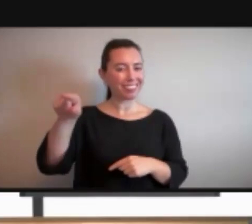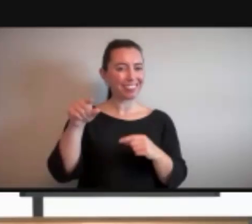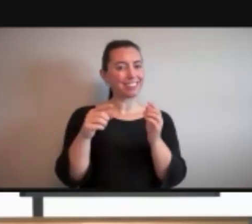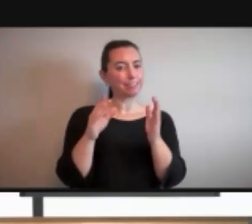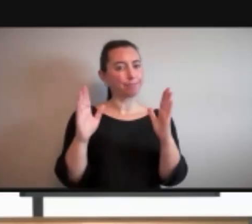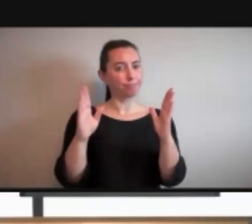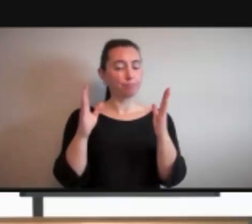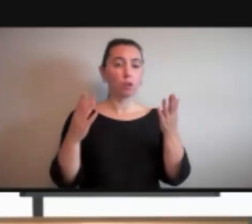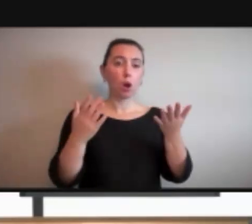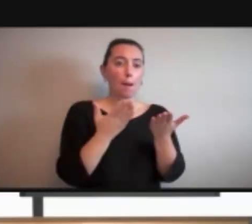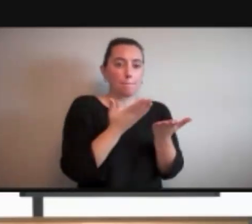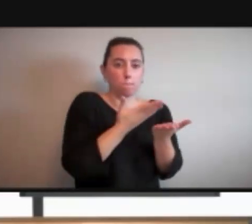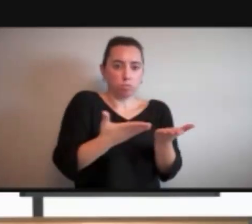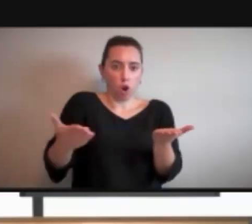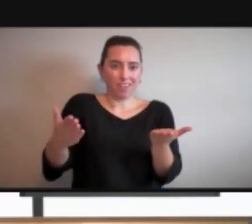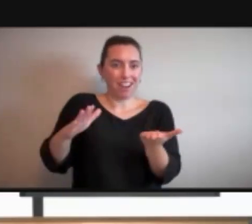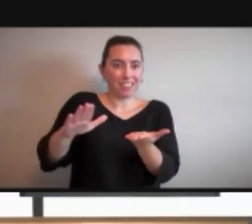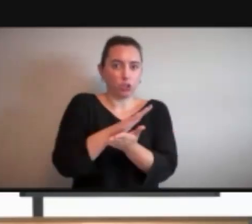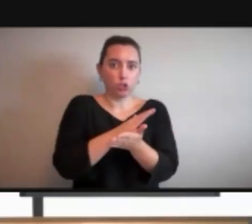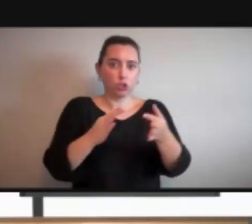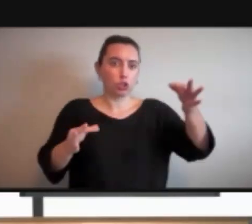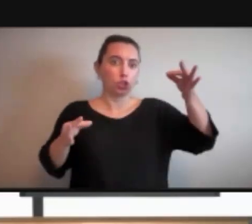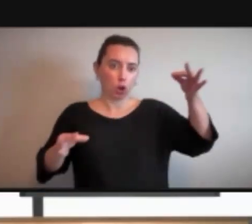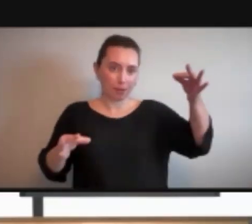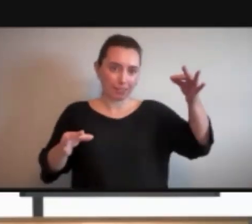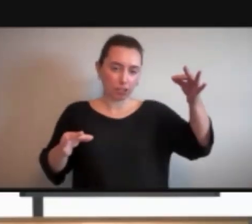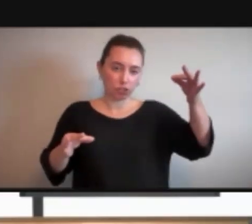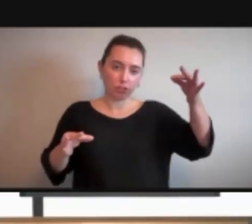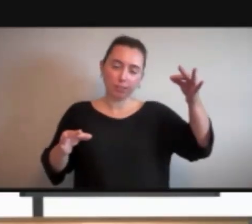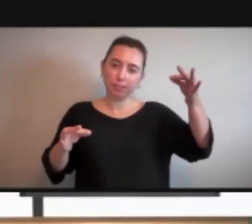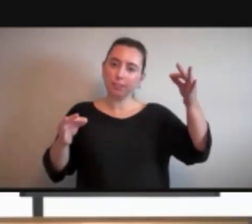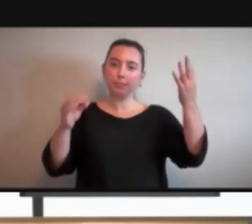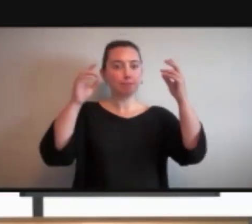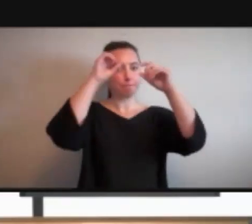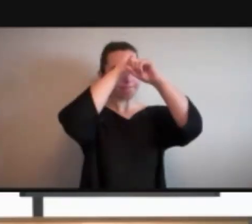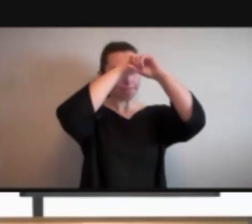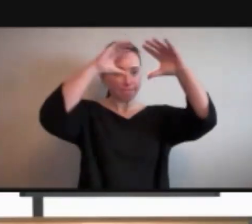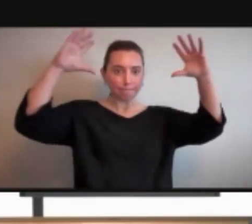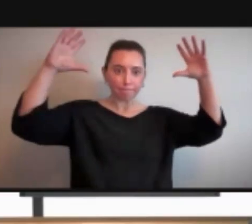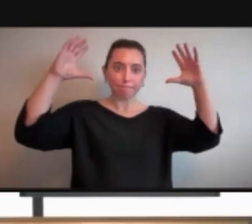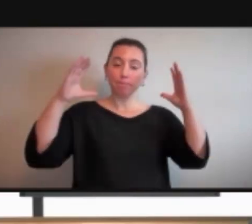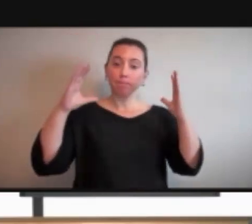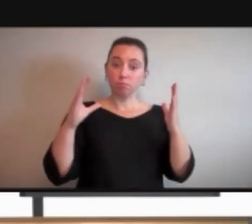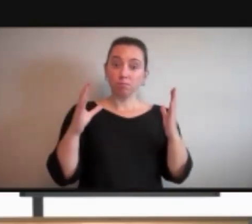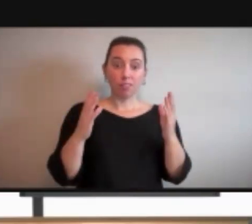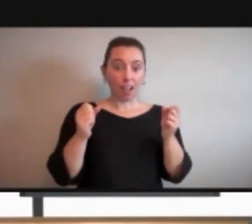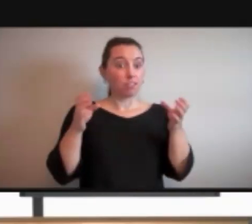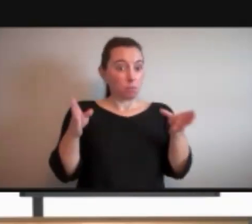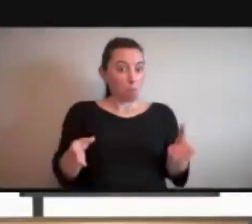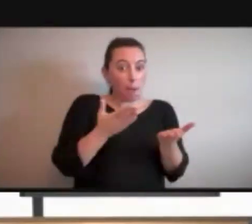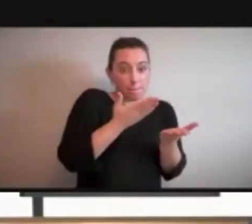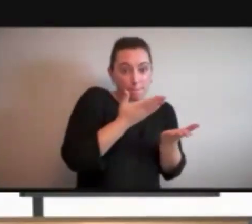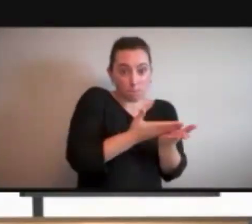a artificial pause to let the think in that there is a requirement, there is product